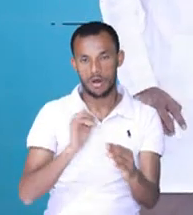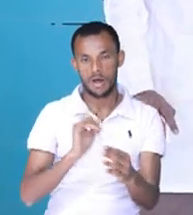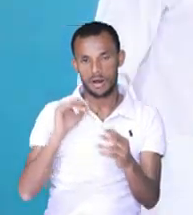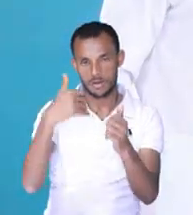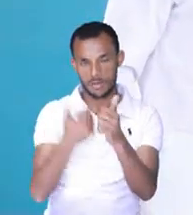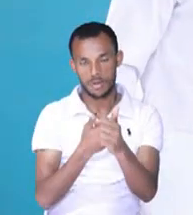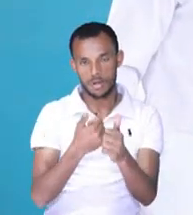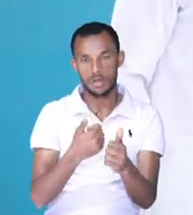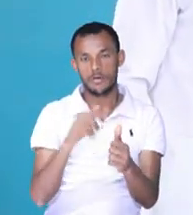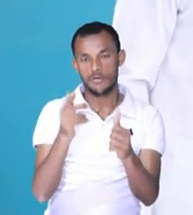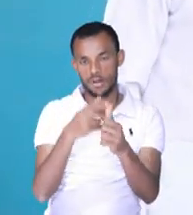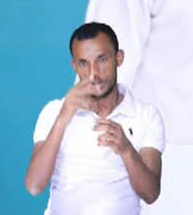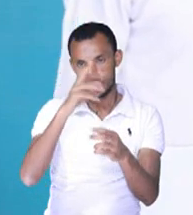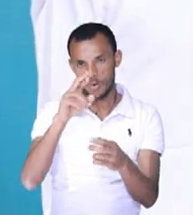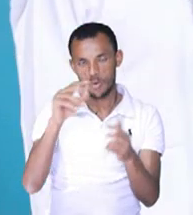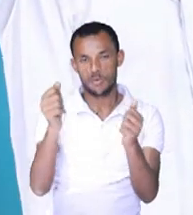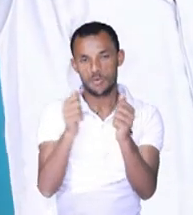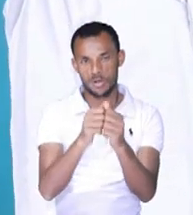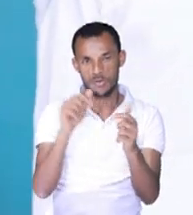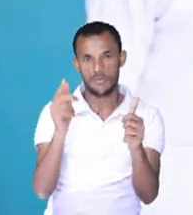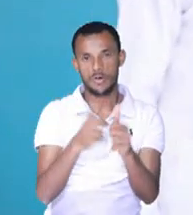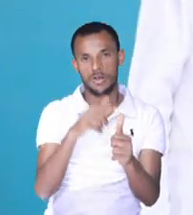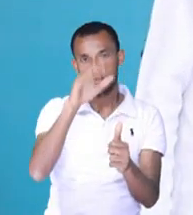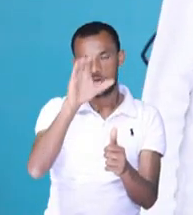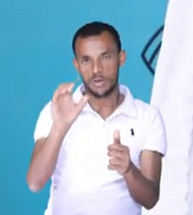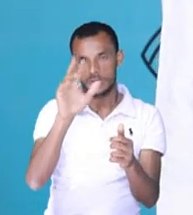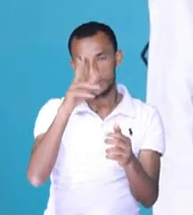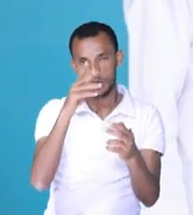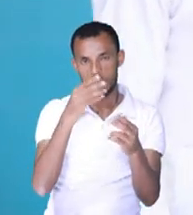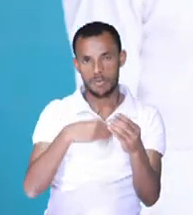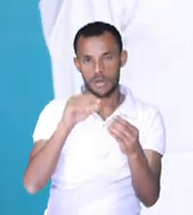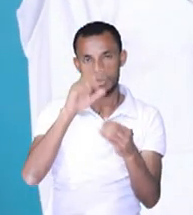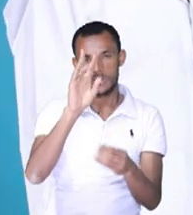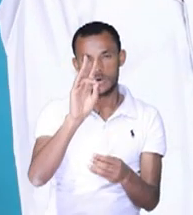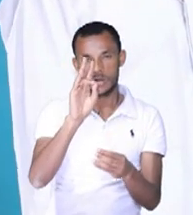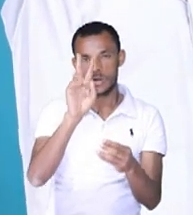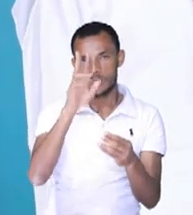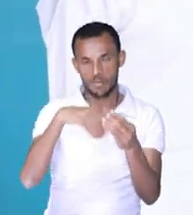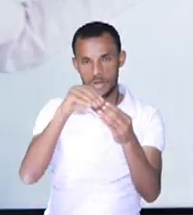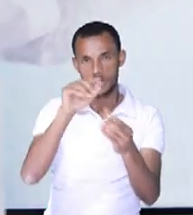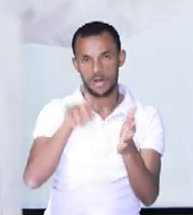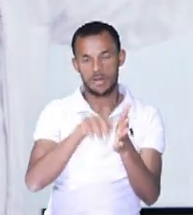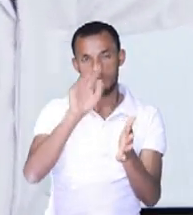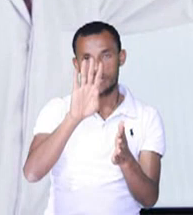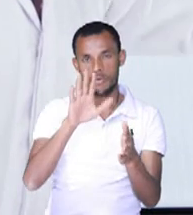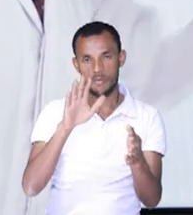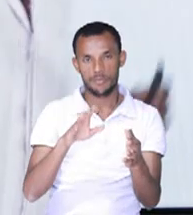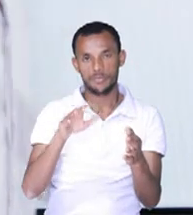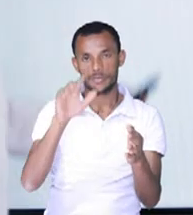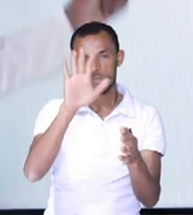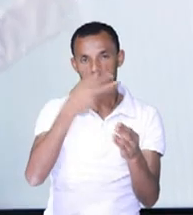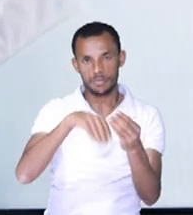respectively first row with the first row element of the second one. 3 plus 7, 2 plus -4, 5 plus